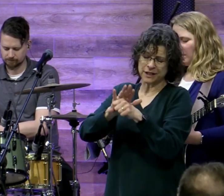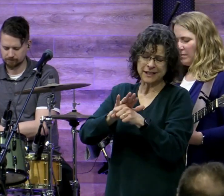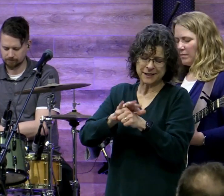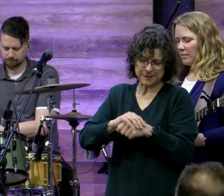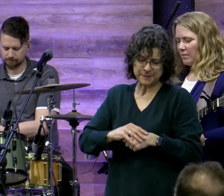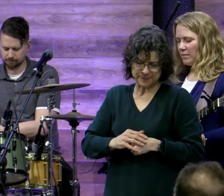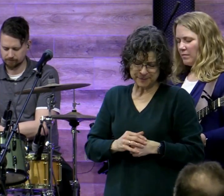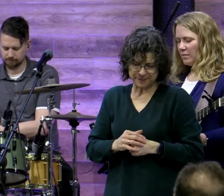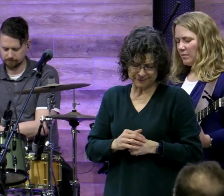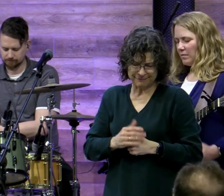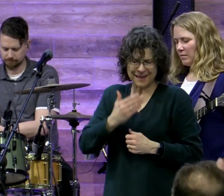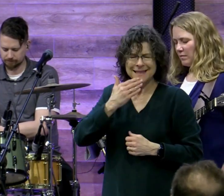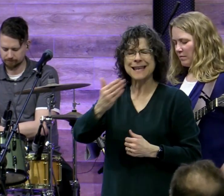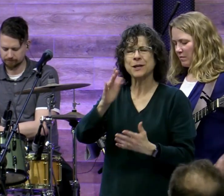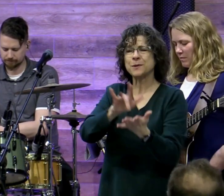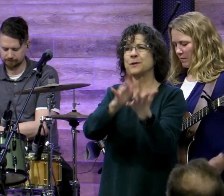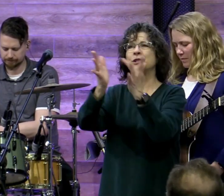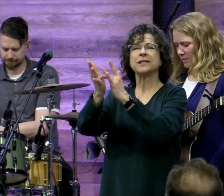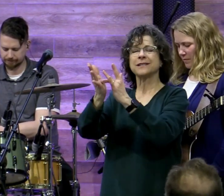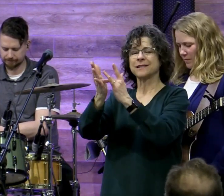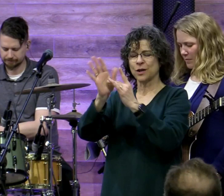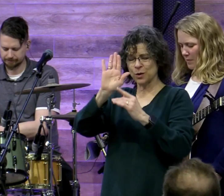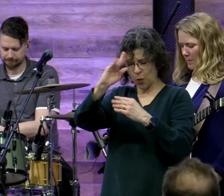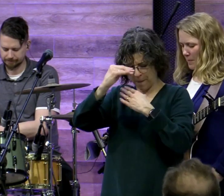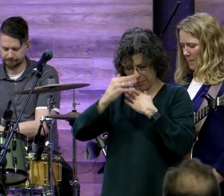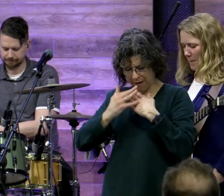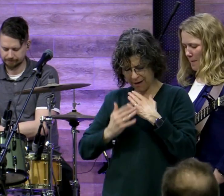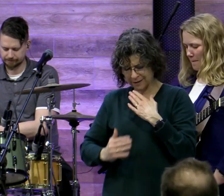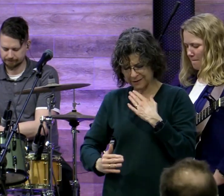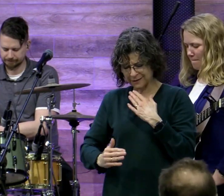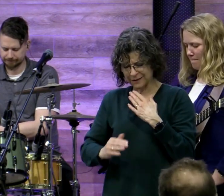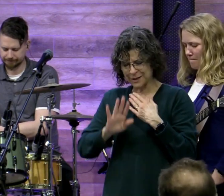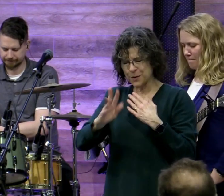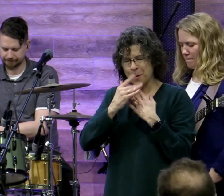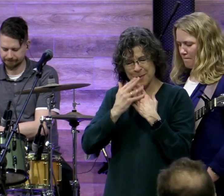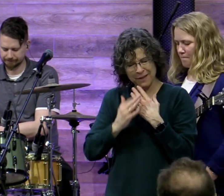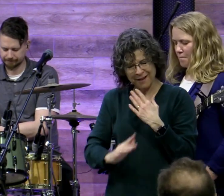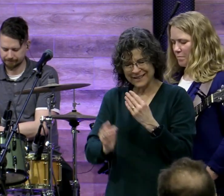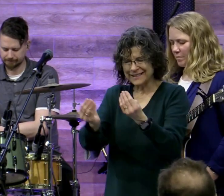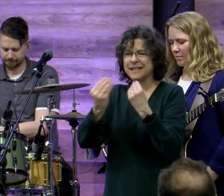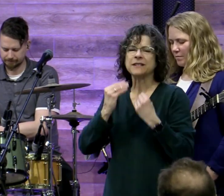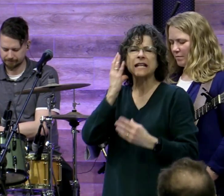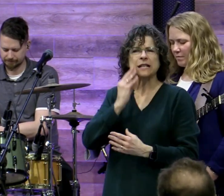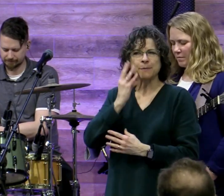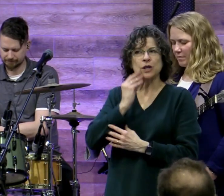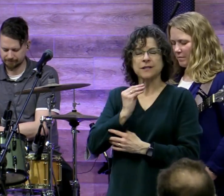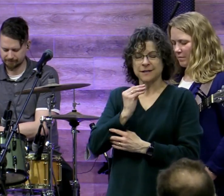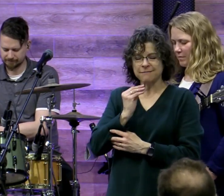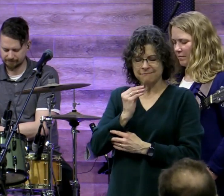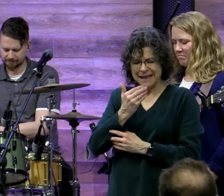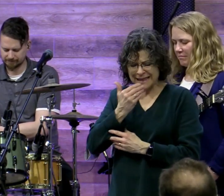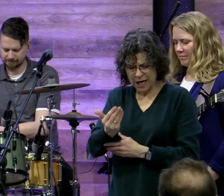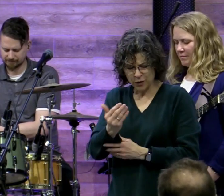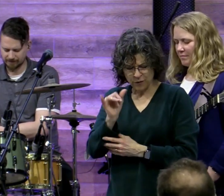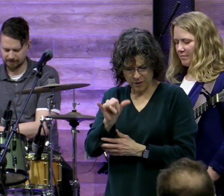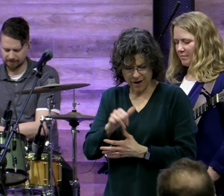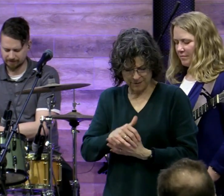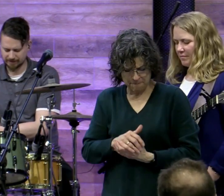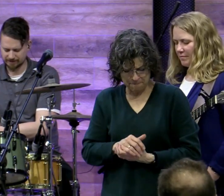And we thank you, Jesus, that it's by your blood we get to experience that and look forward to that